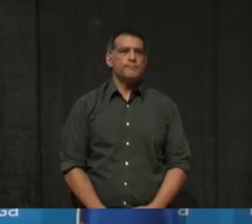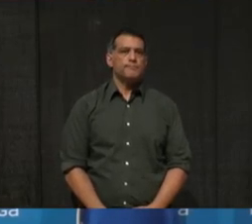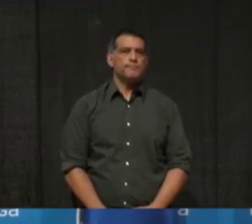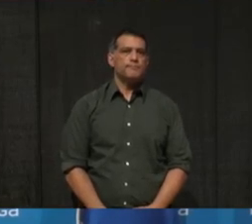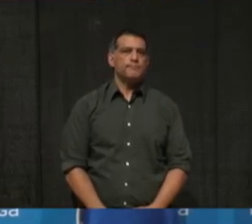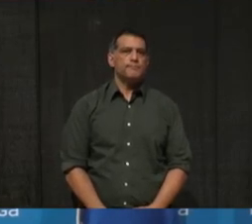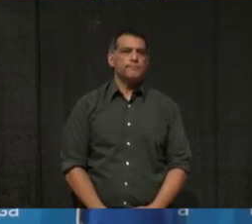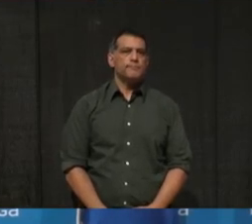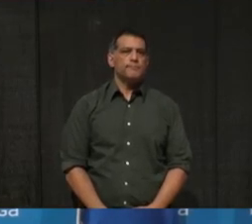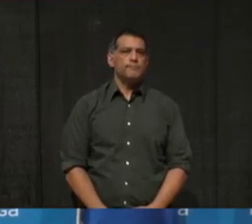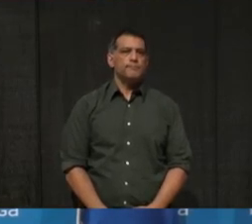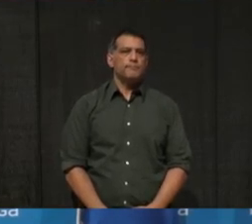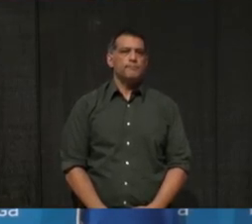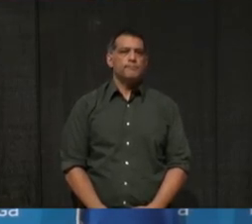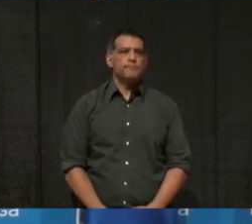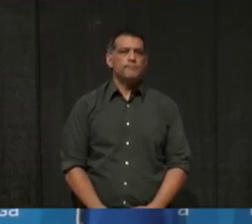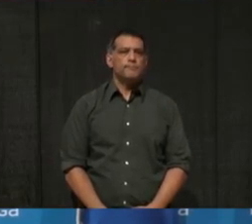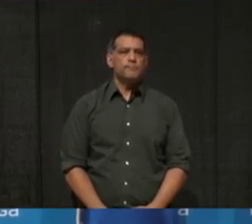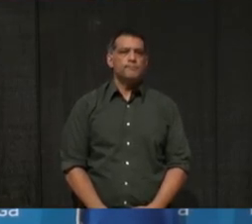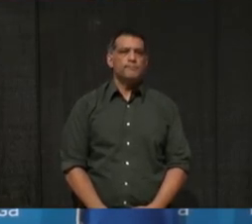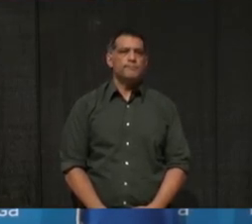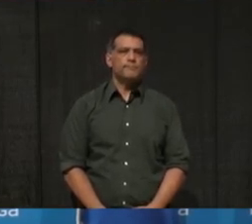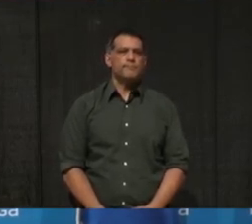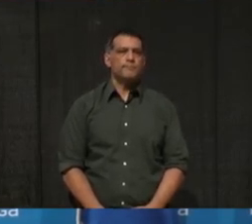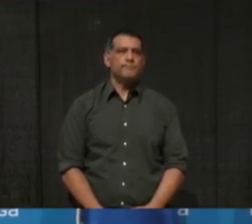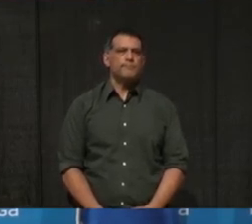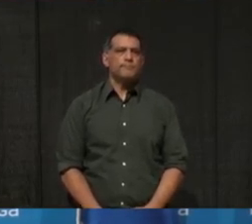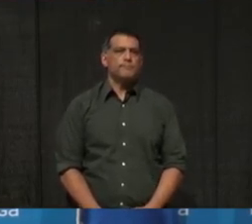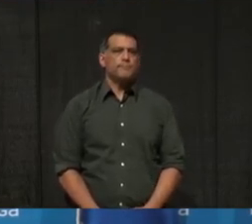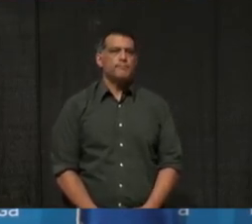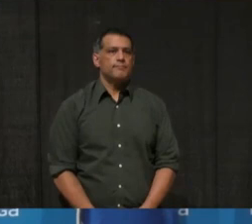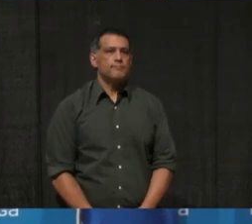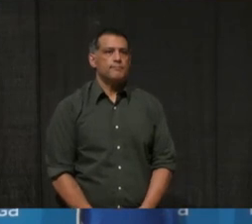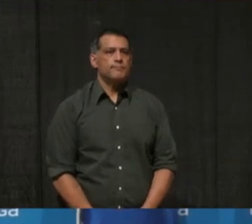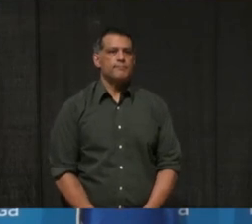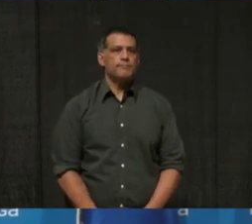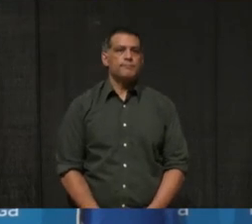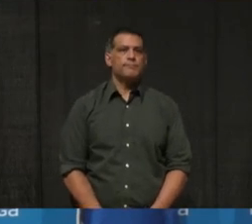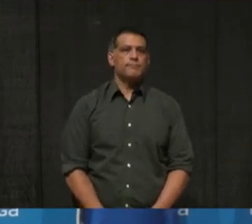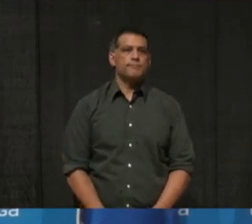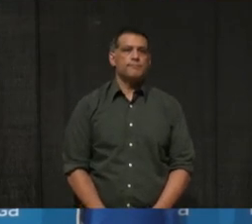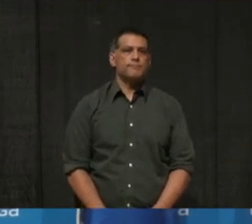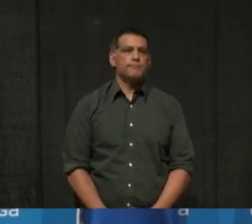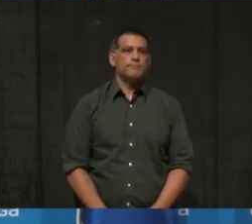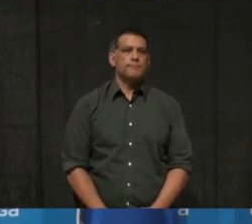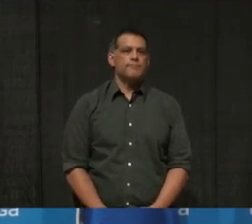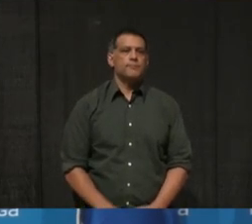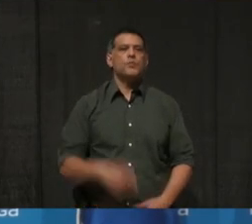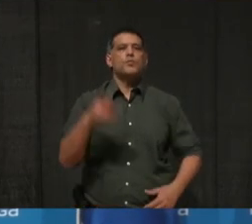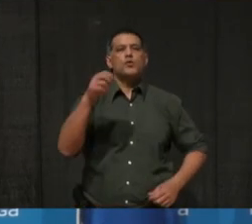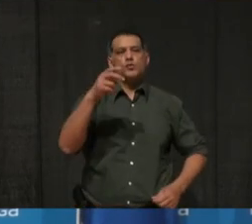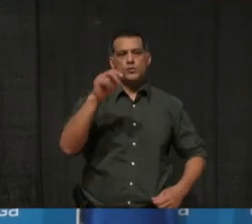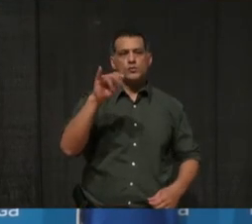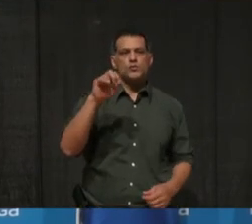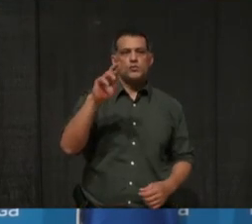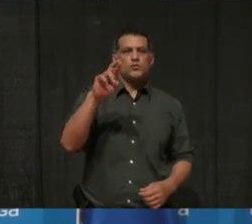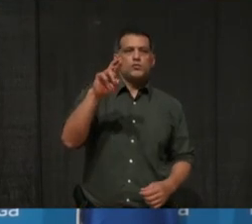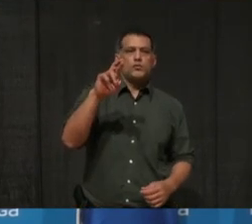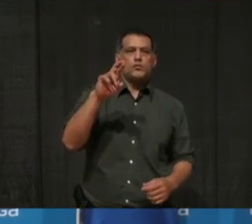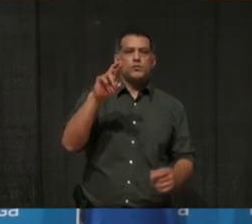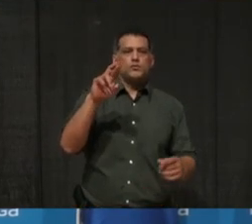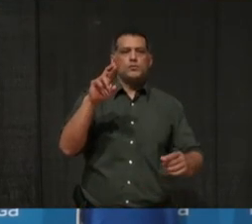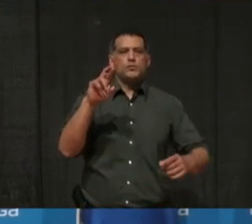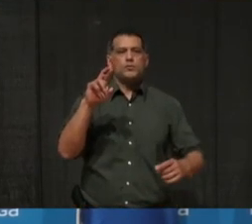Next question. Your next question comes from Viosa Sai at The Pointer. Go ahead, Viosa. Hi,